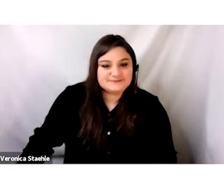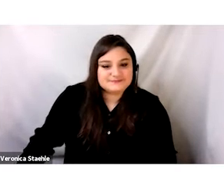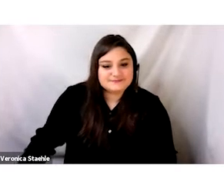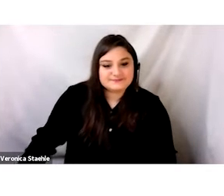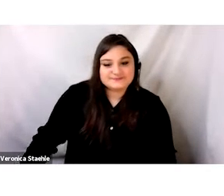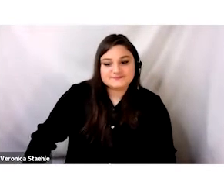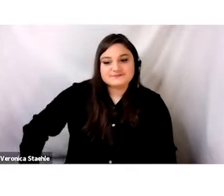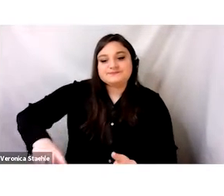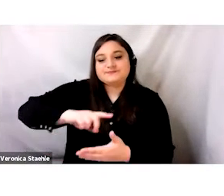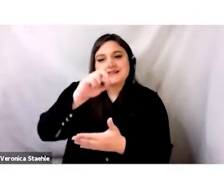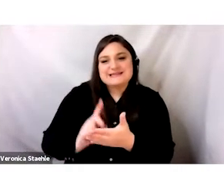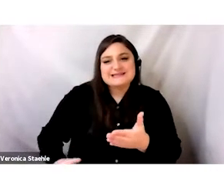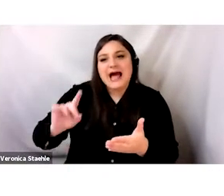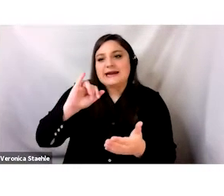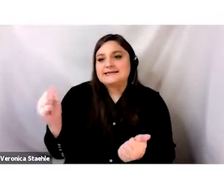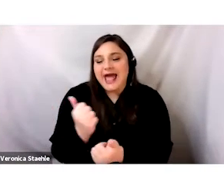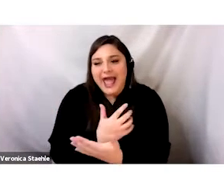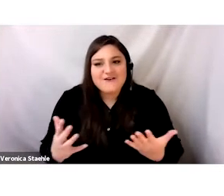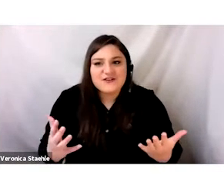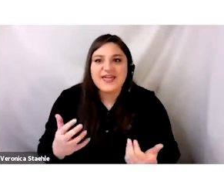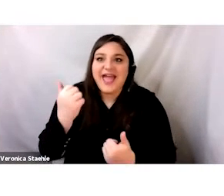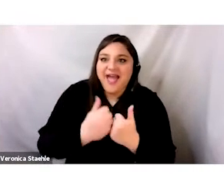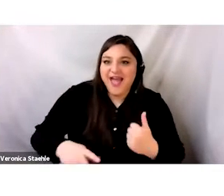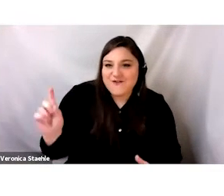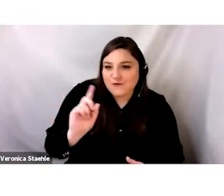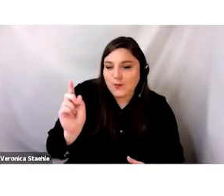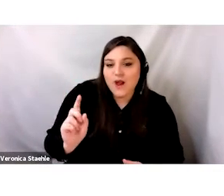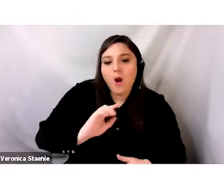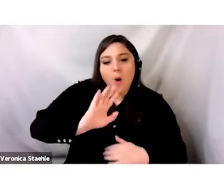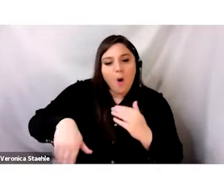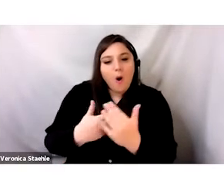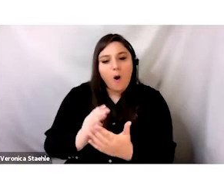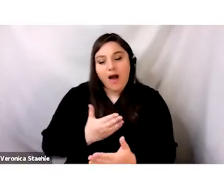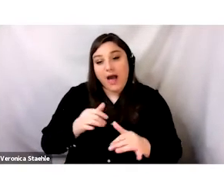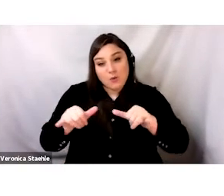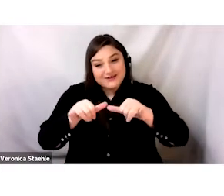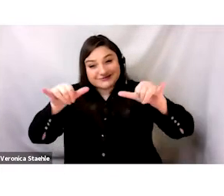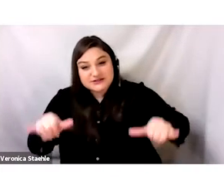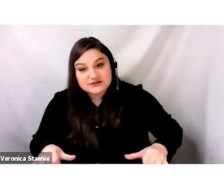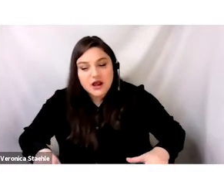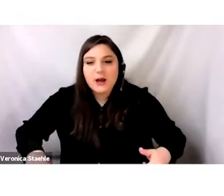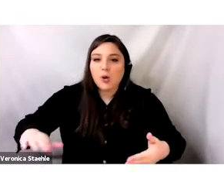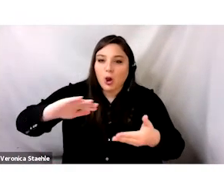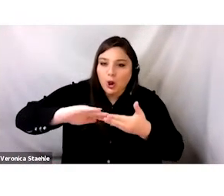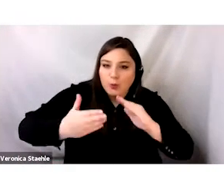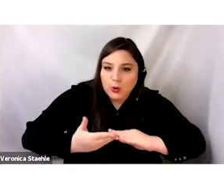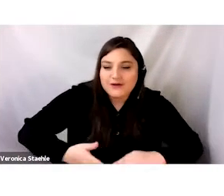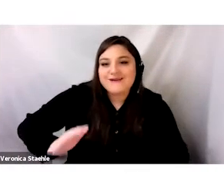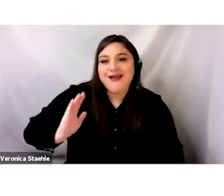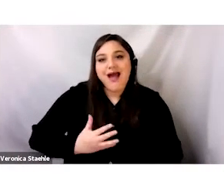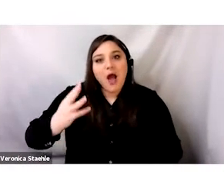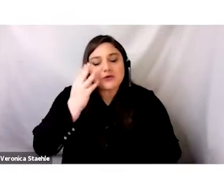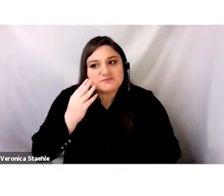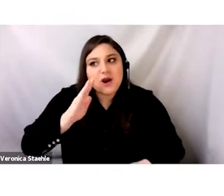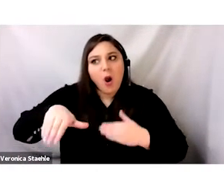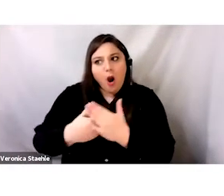Design is everything and everywhere. All of our systems, all of our communities, all of our experiences have been by